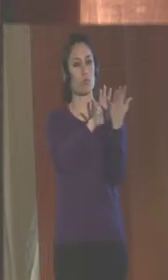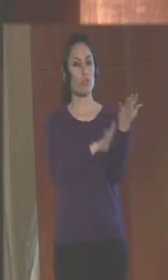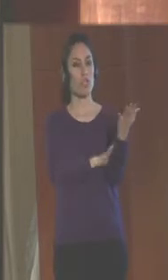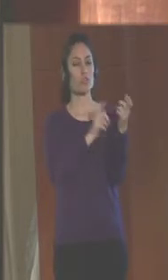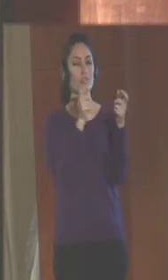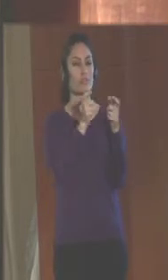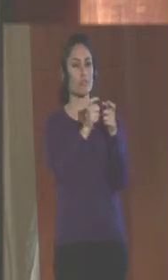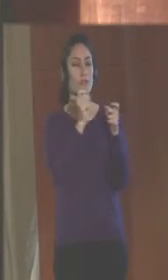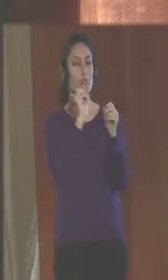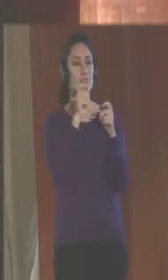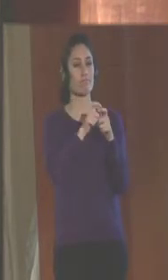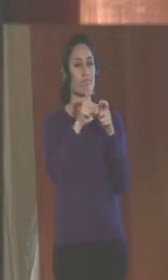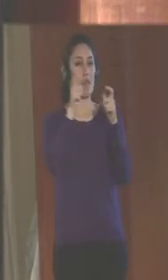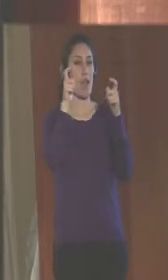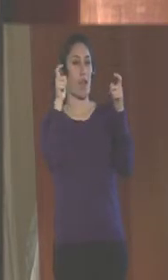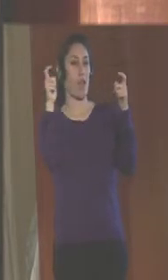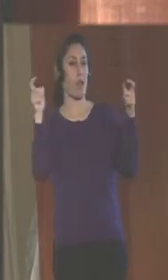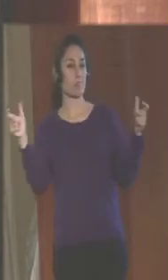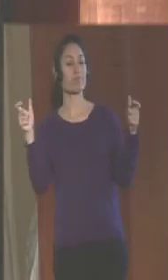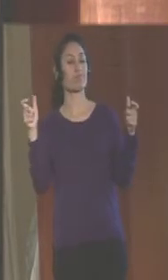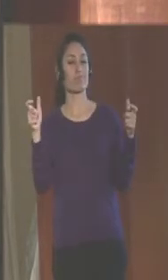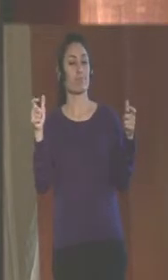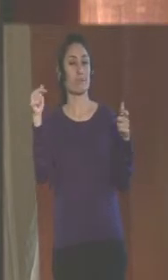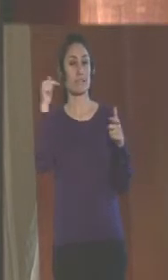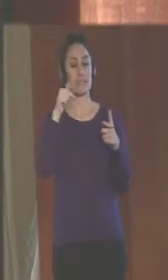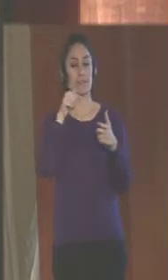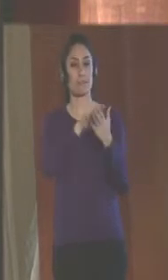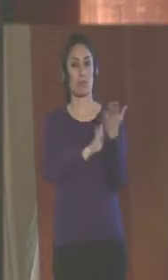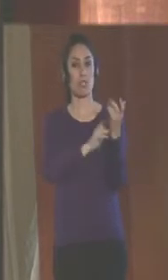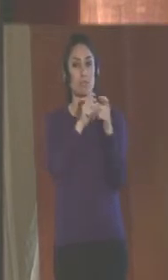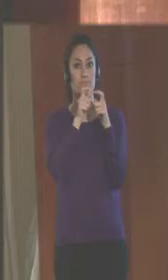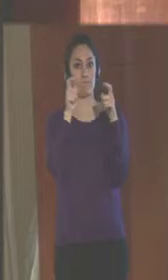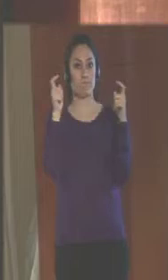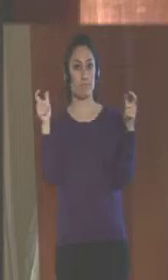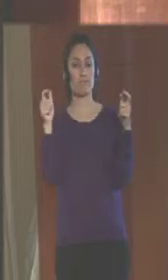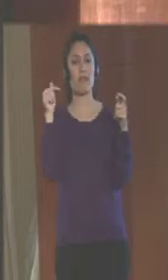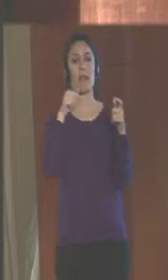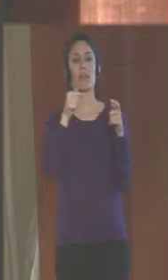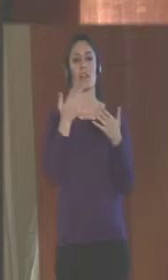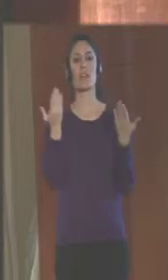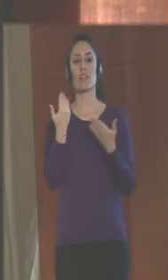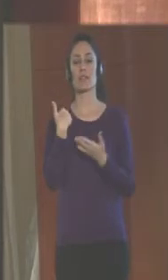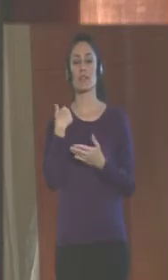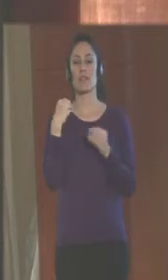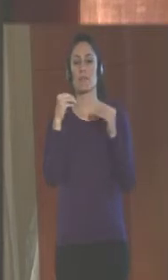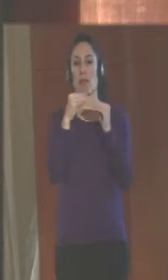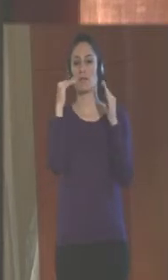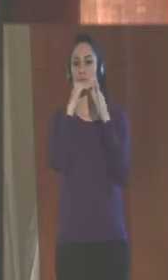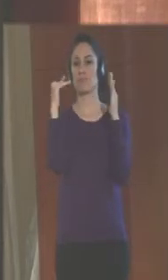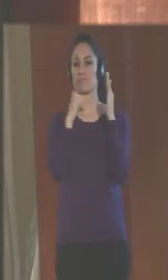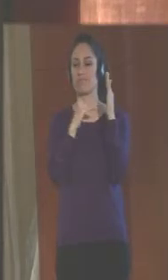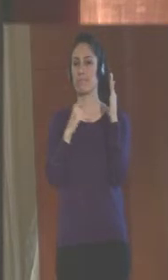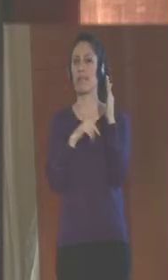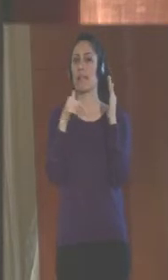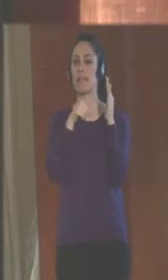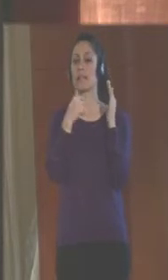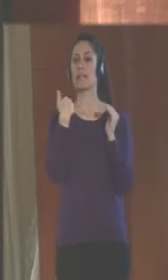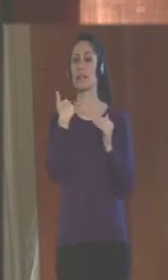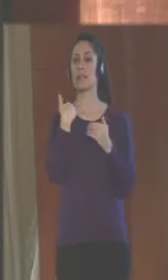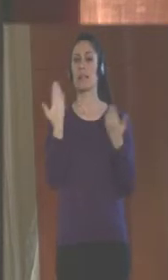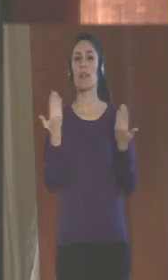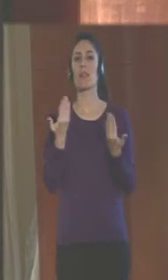and there is a macro project that is a lot more. Whenever the cases of a macro